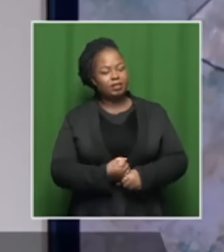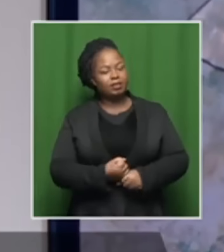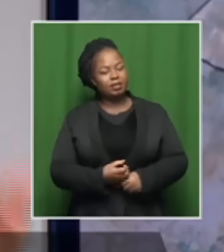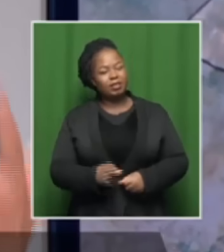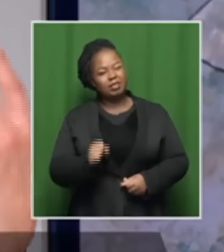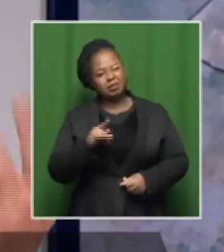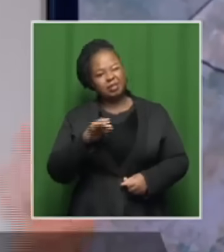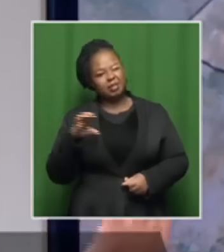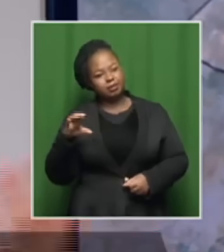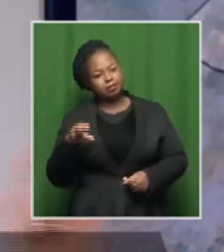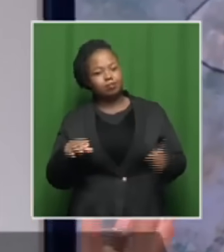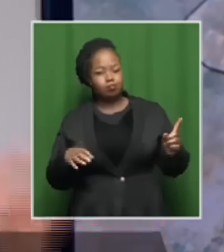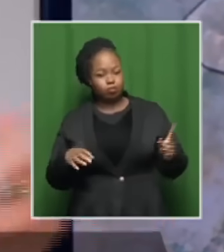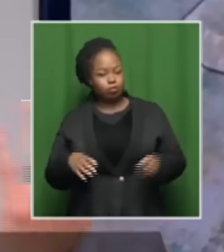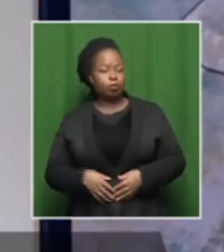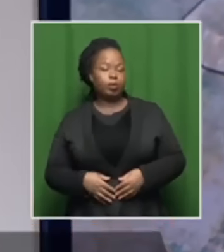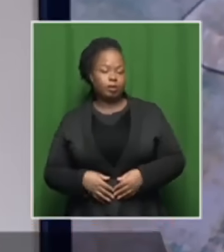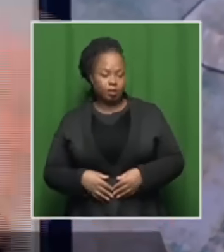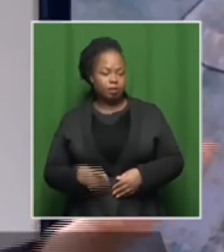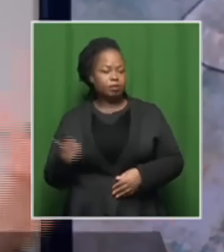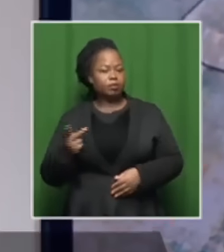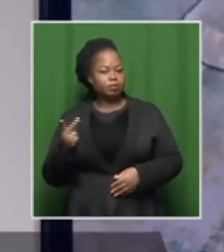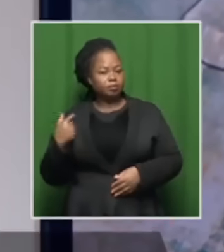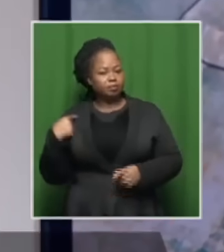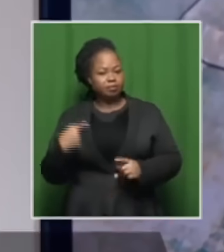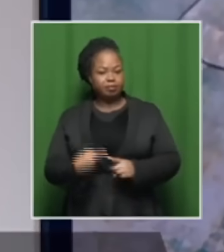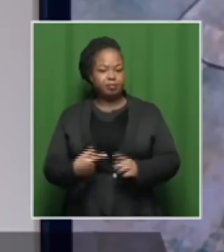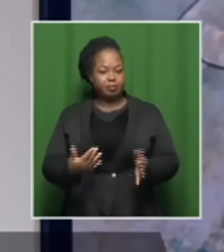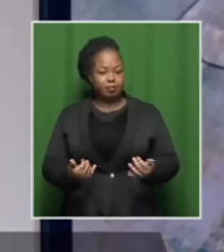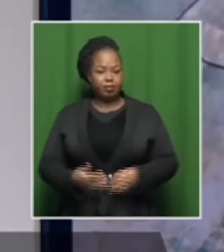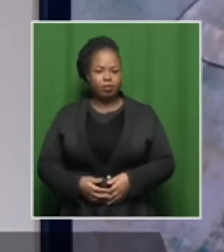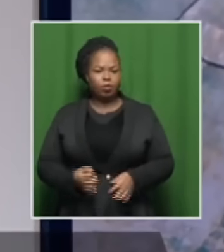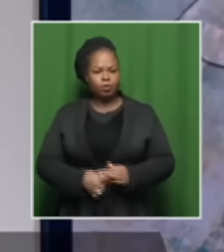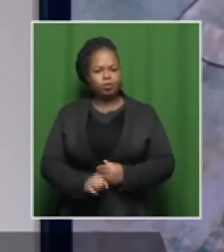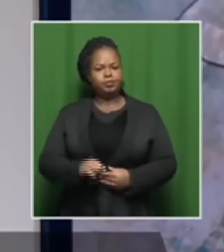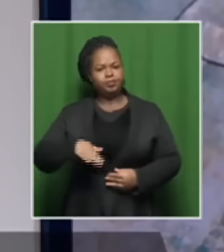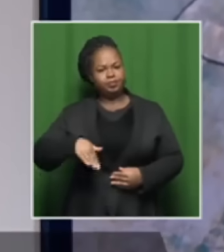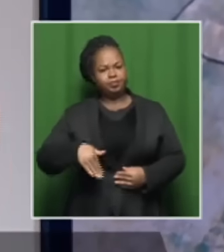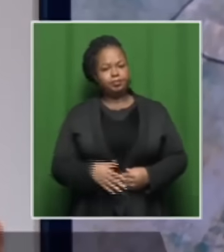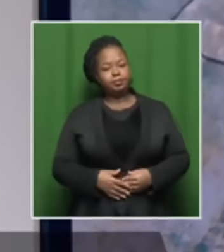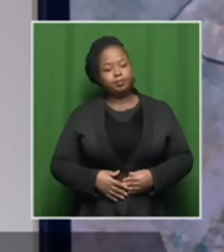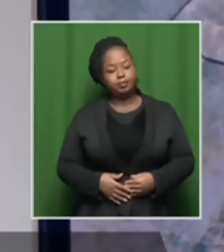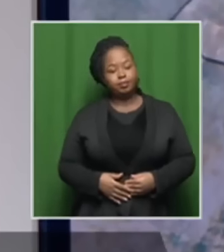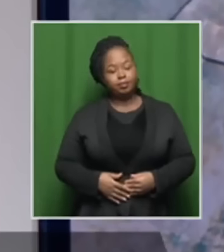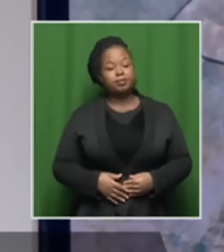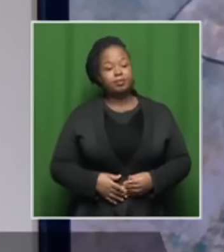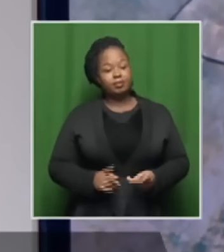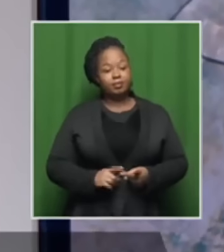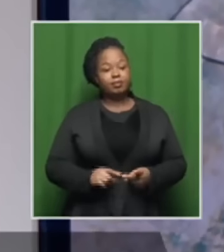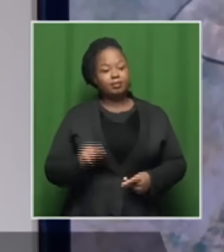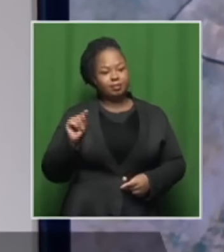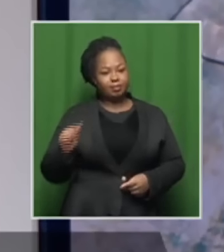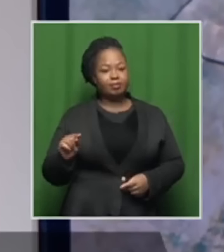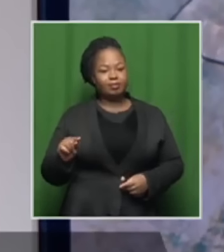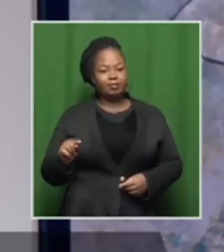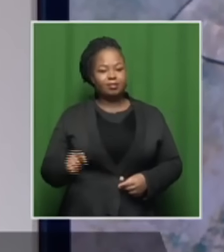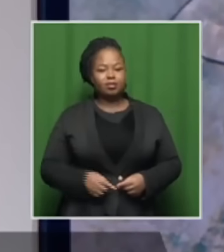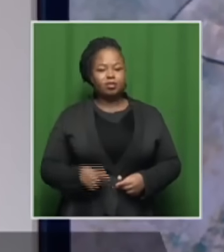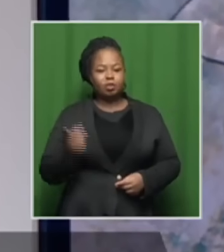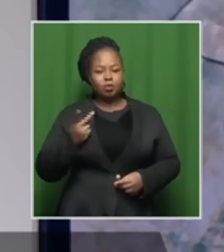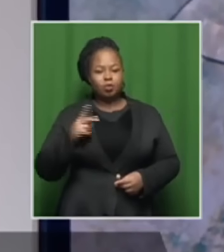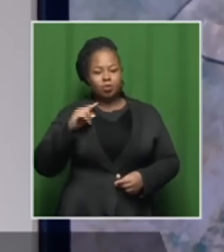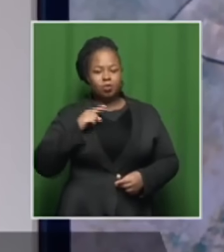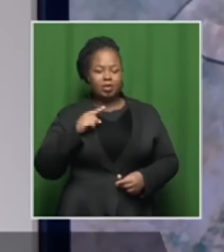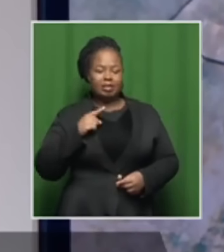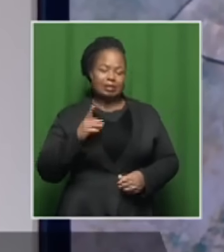SABC, I mean, obviously you and I not here from the beginning. I mean, I wasn't even born yet. But this brand, the evolution, there've been ups, there've